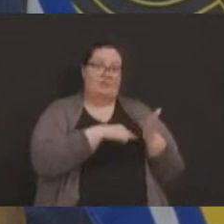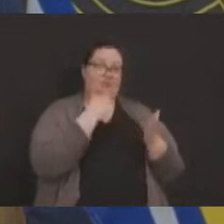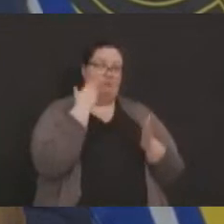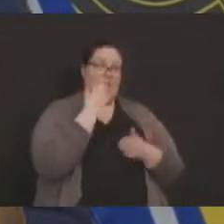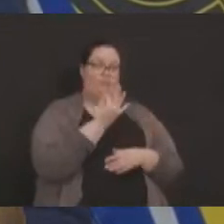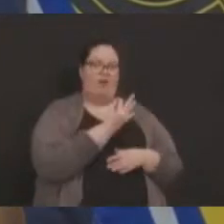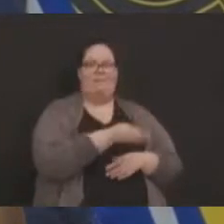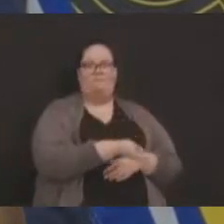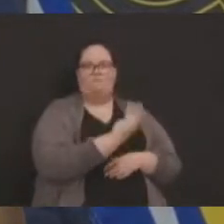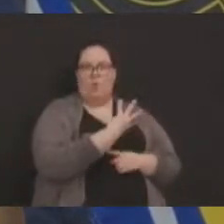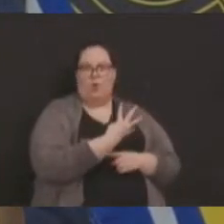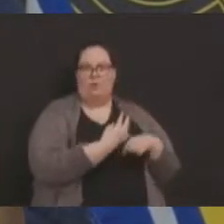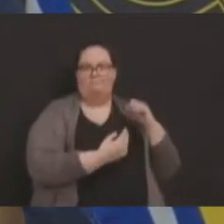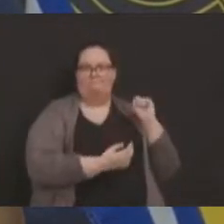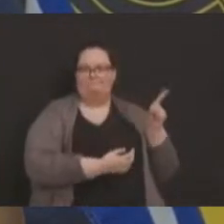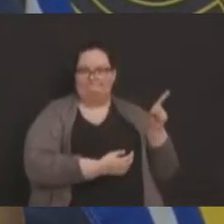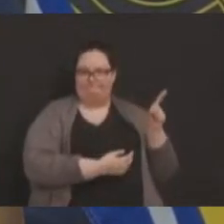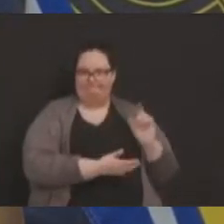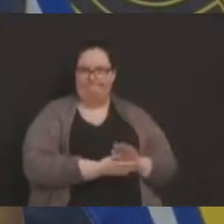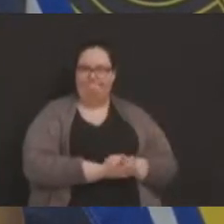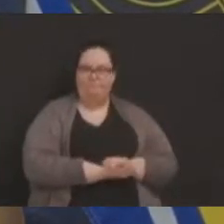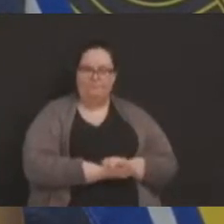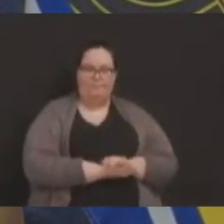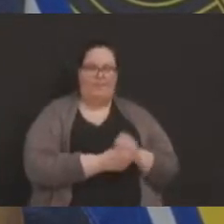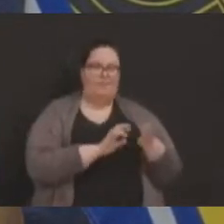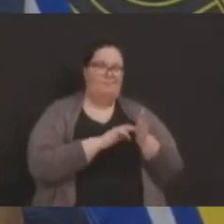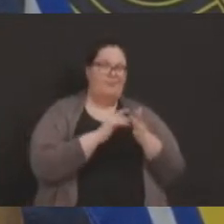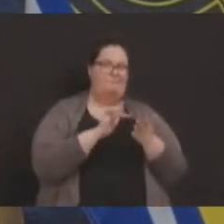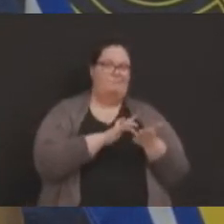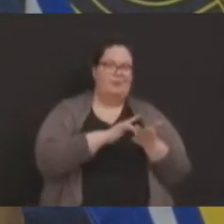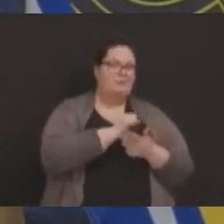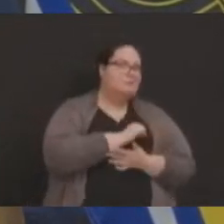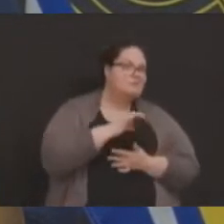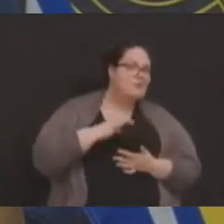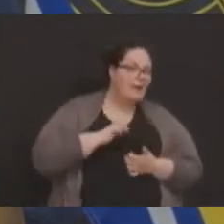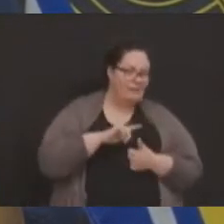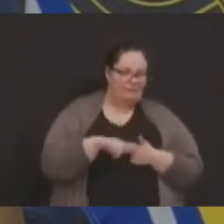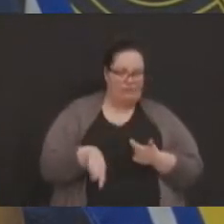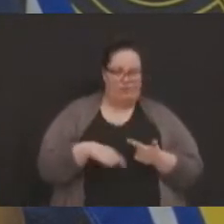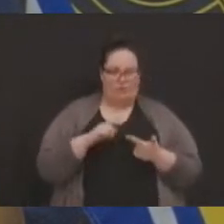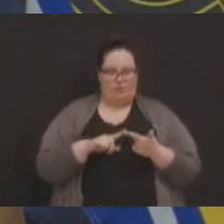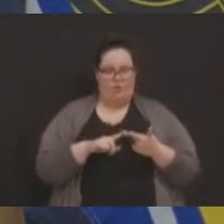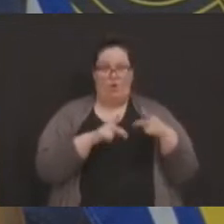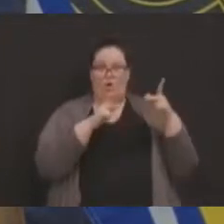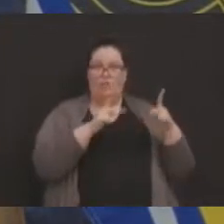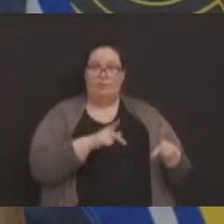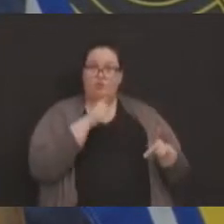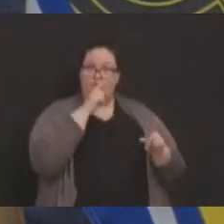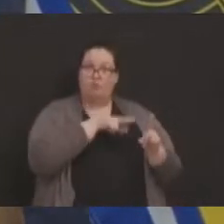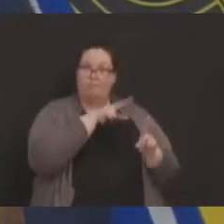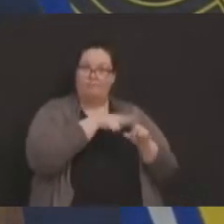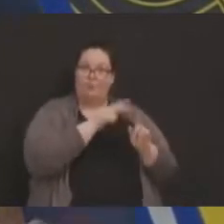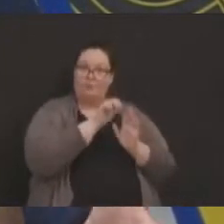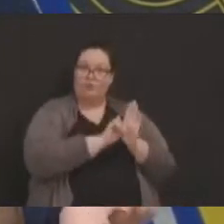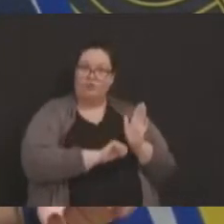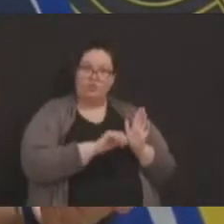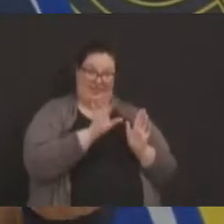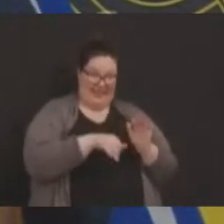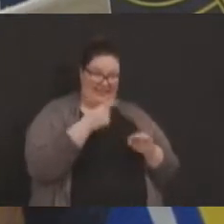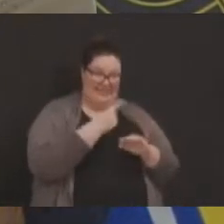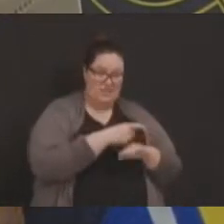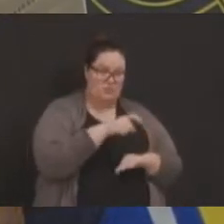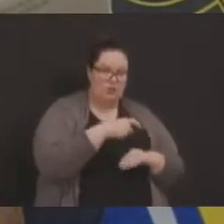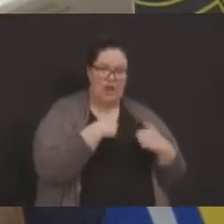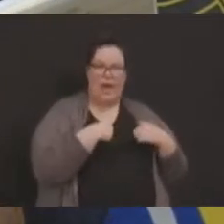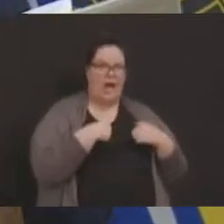surgery couldn't get their test results done in time or back before their surgery date. Ms. Odd, do you have a